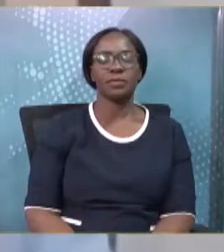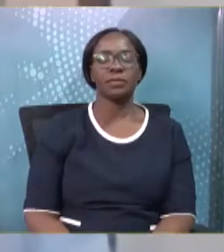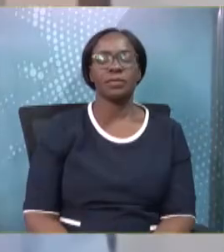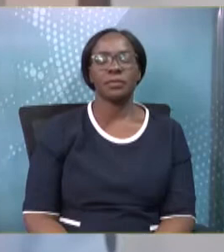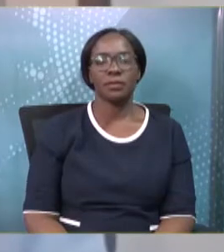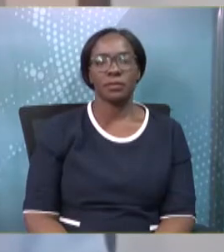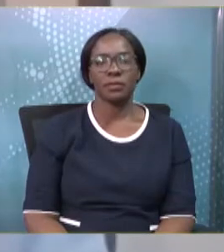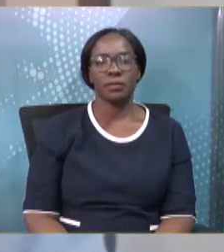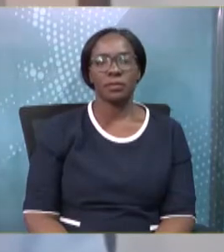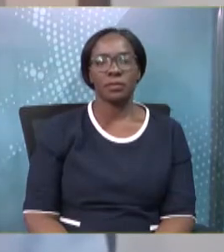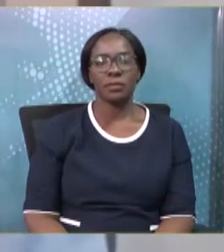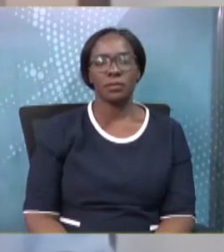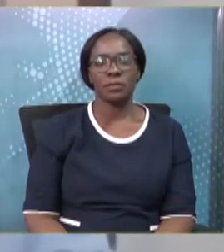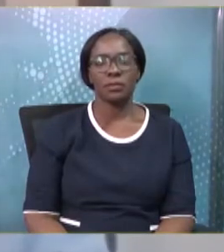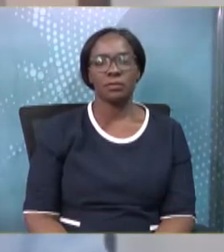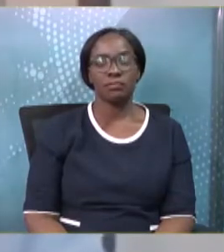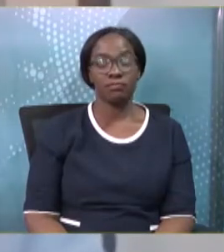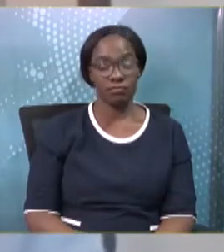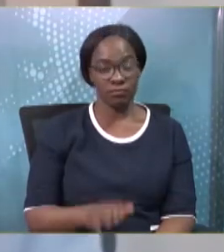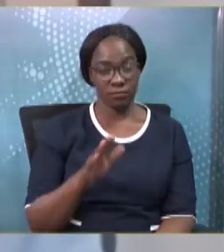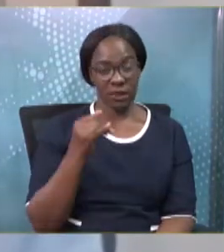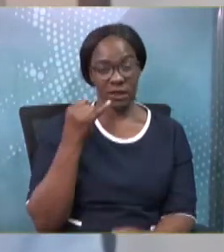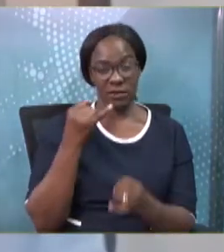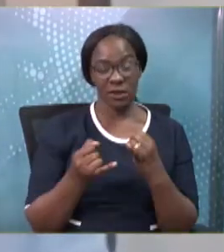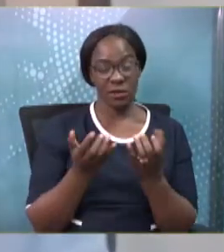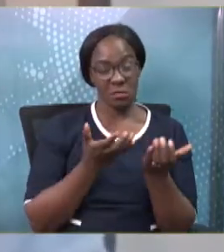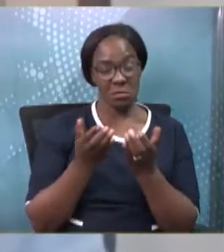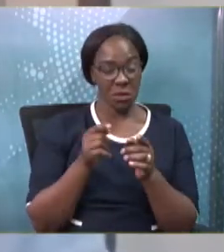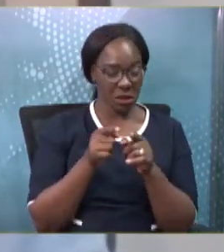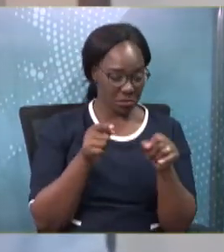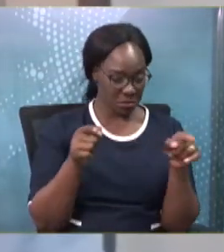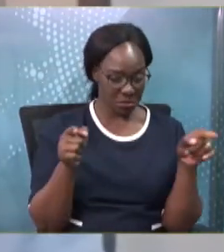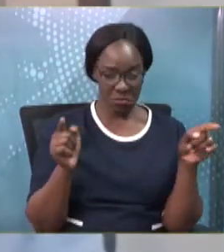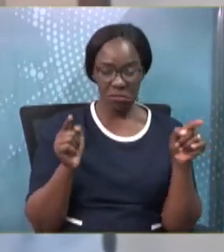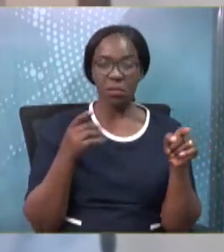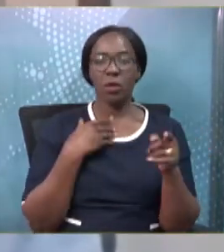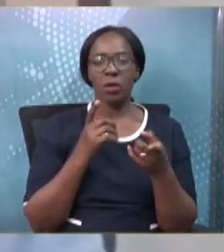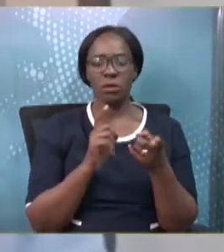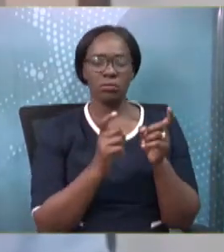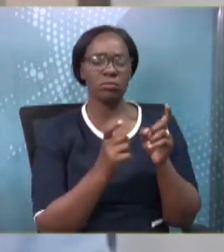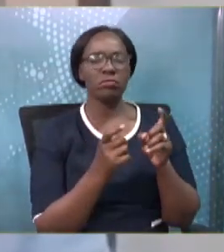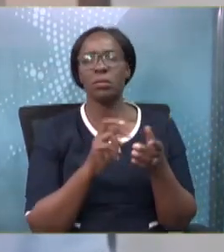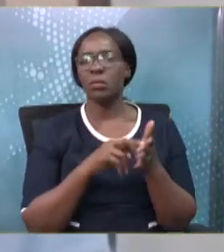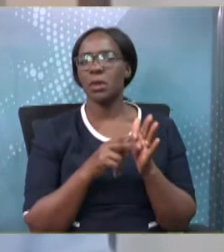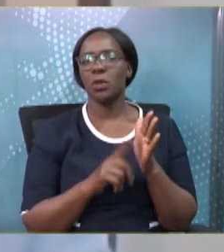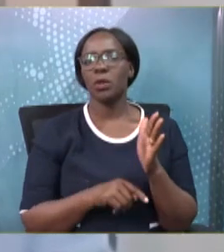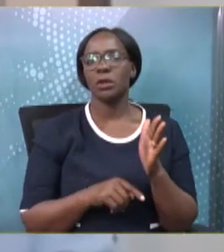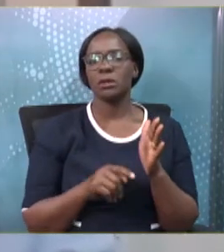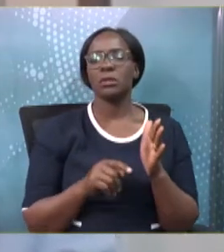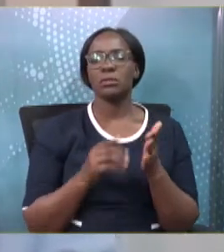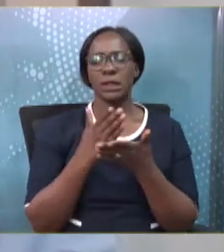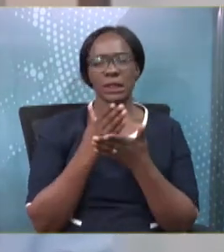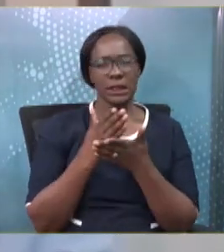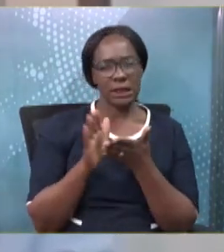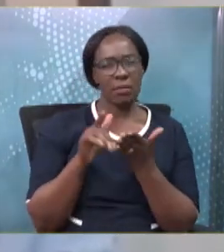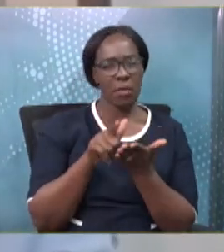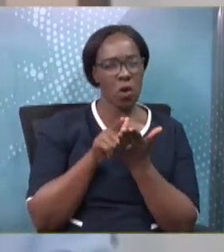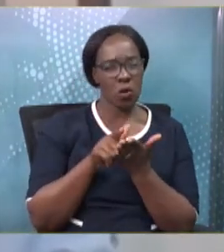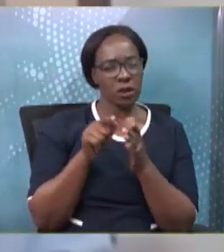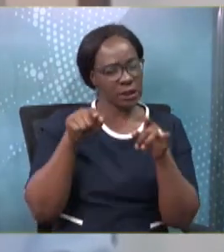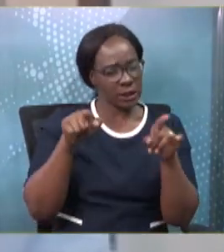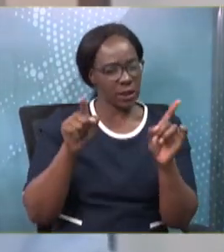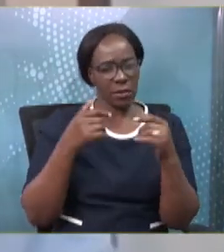So ultimately, for some of these businesses, what the restructuring means is that for certain standing loans that they have,